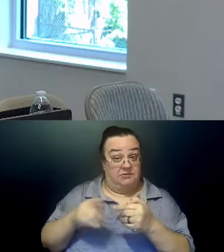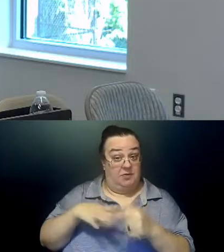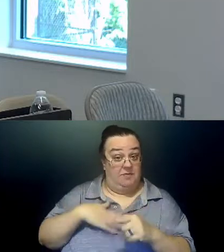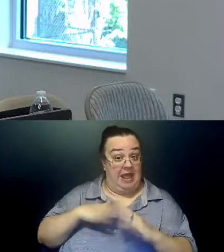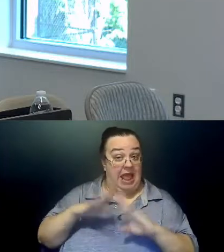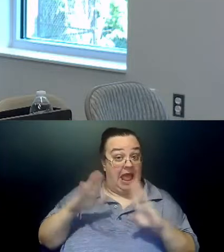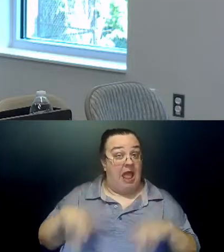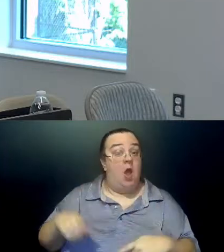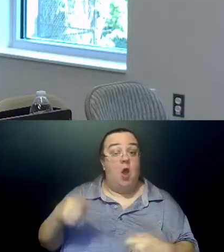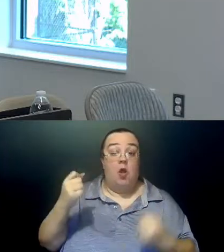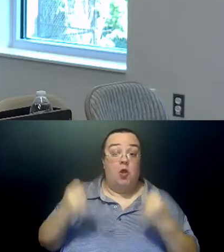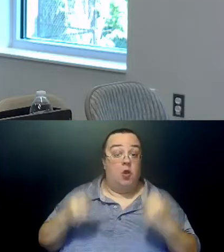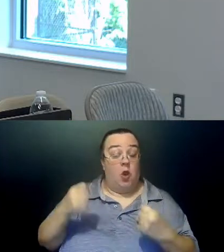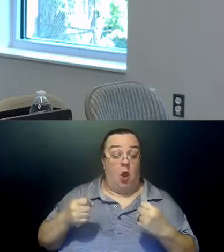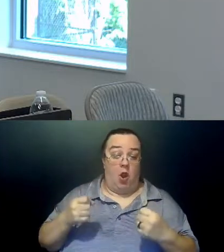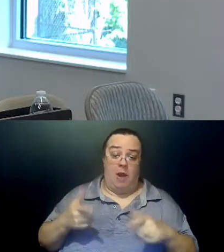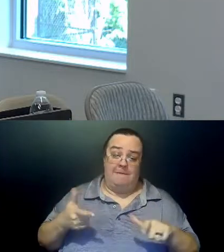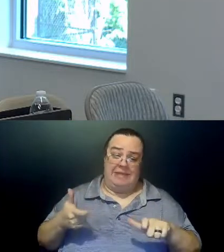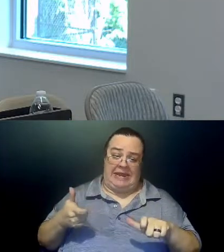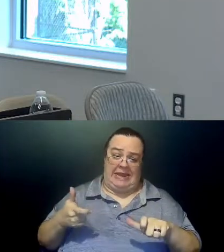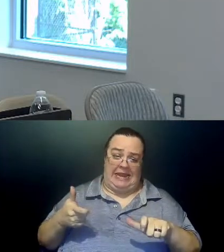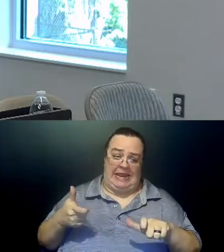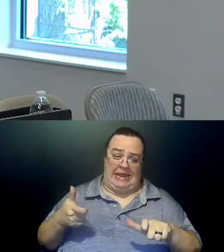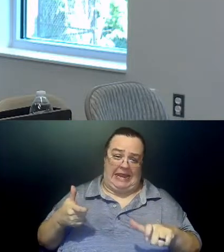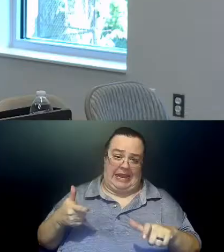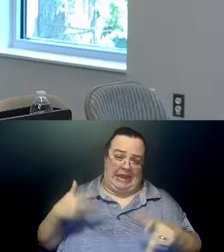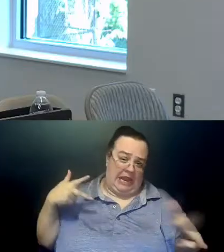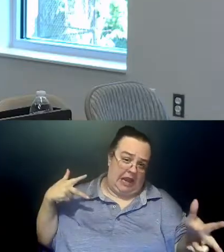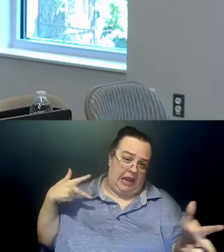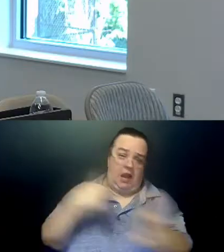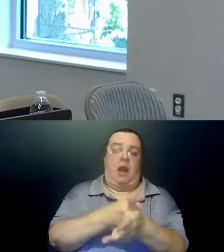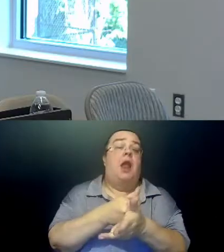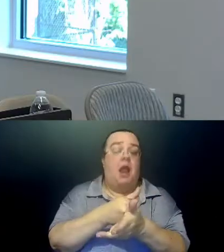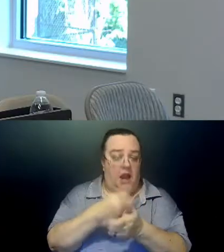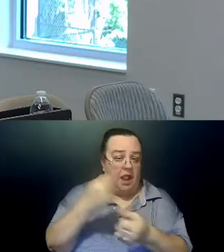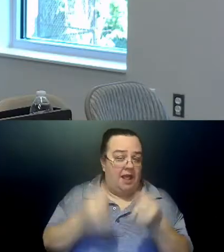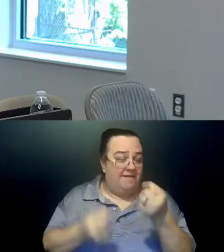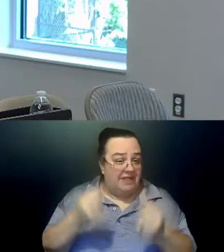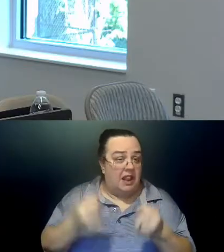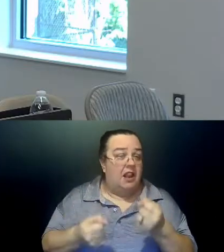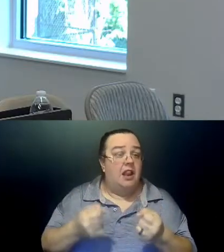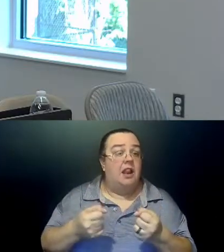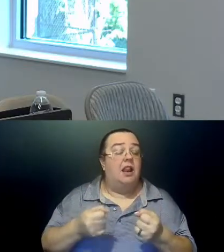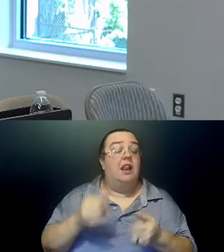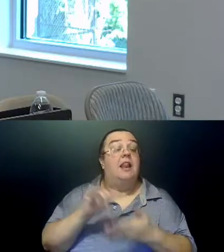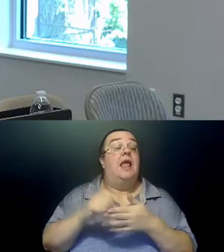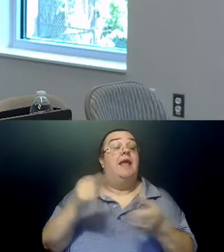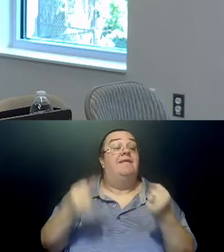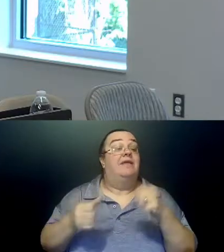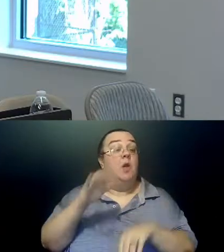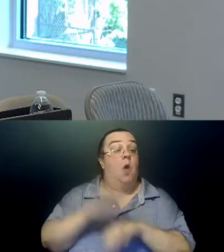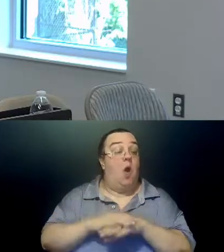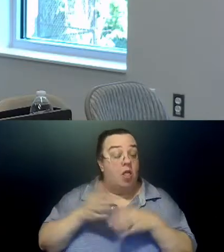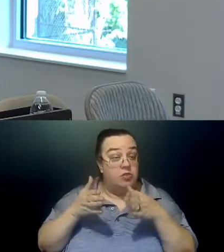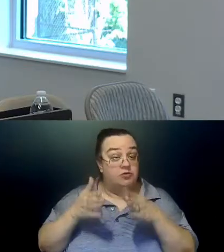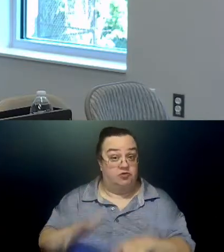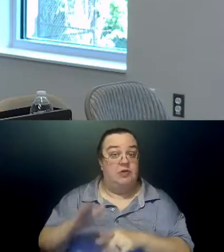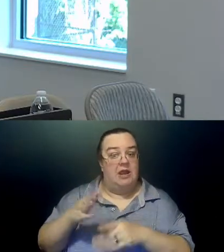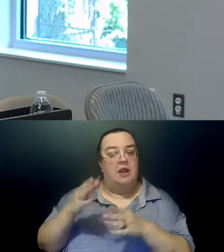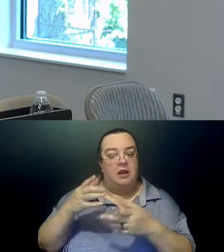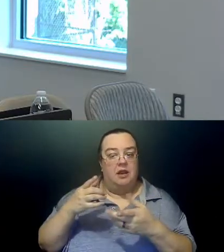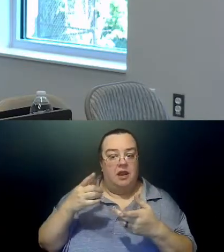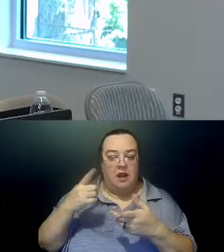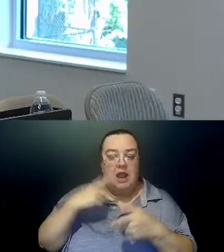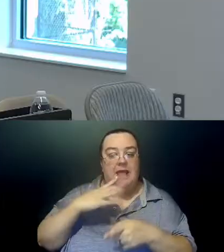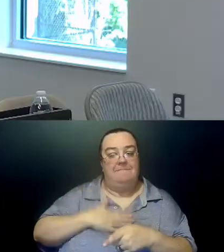car flying up the street hit a vehicle, and the vehicle that was on the street ended up in my neighbor's